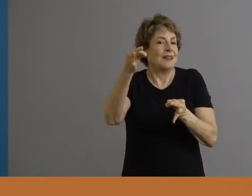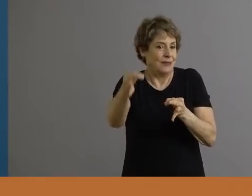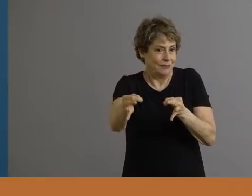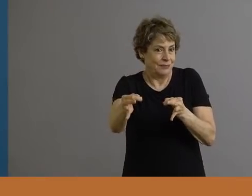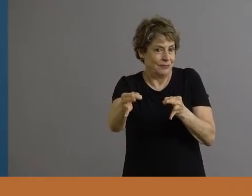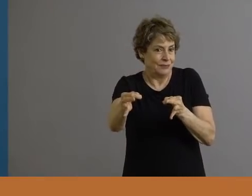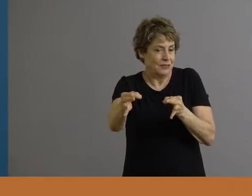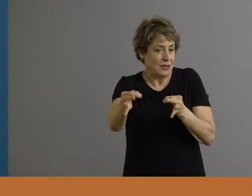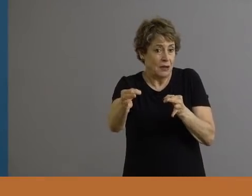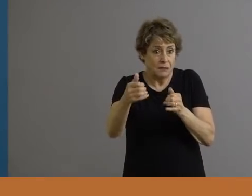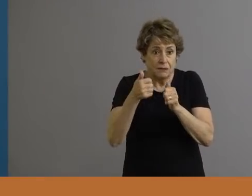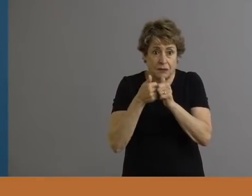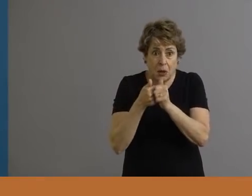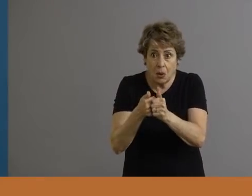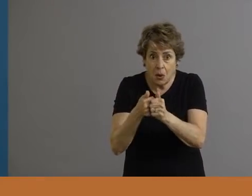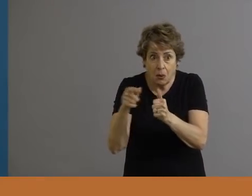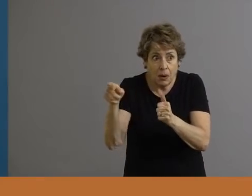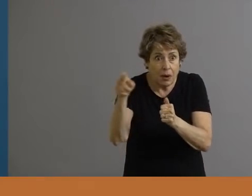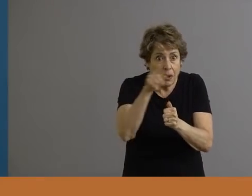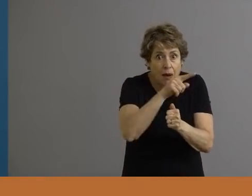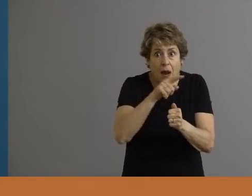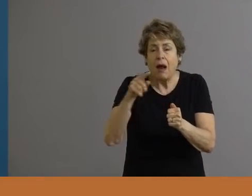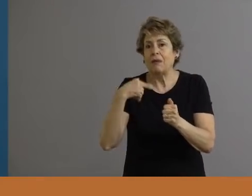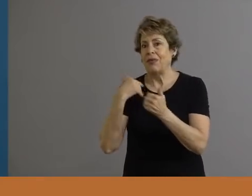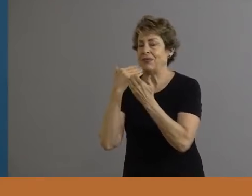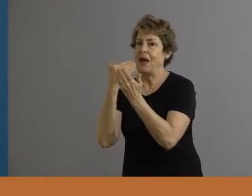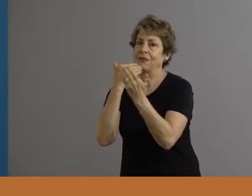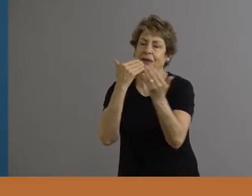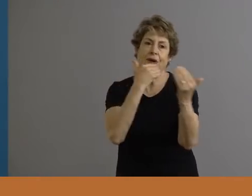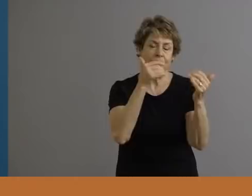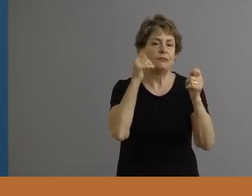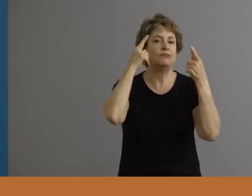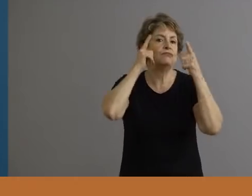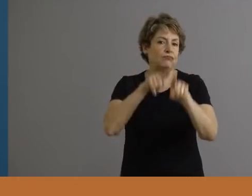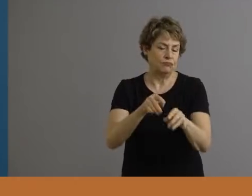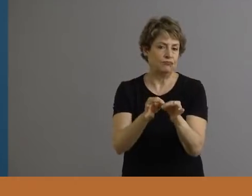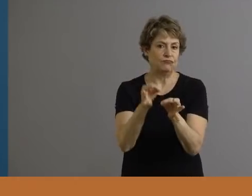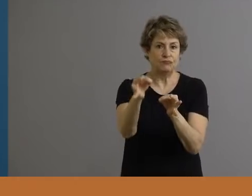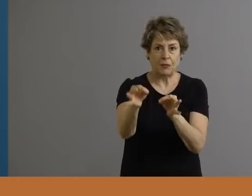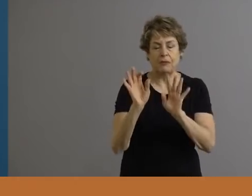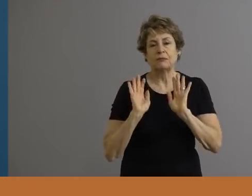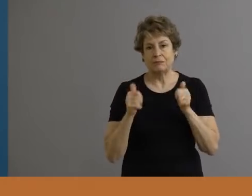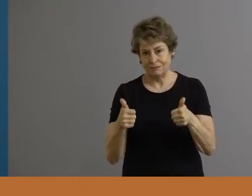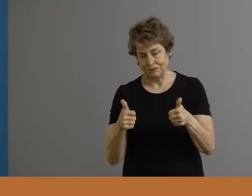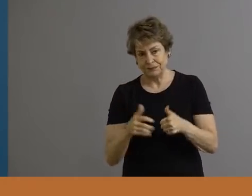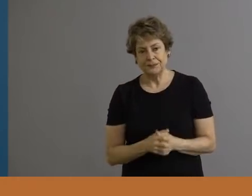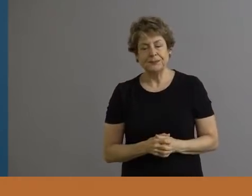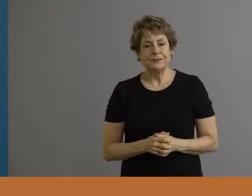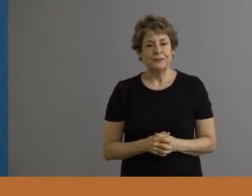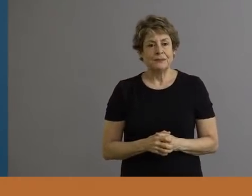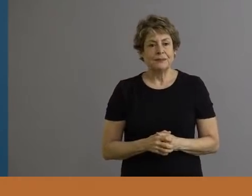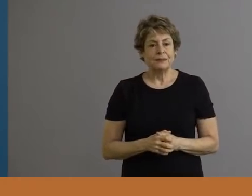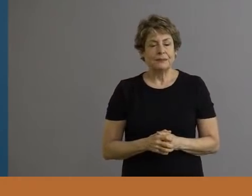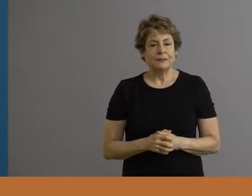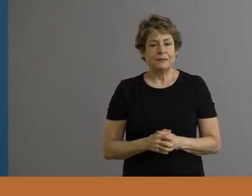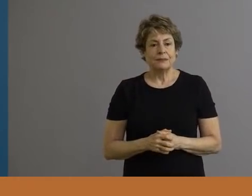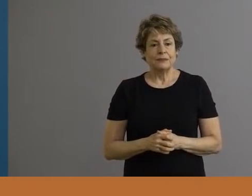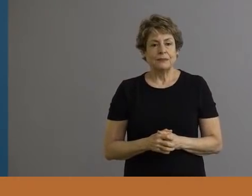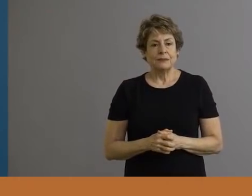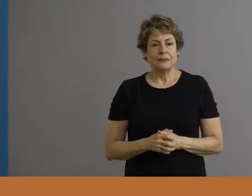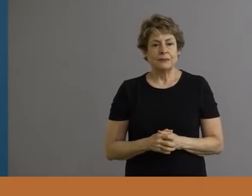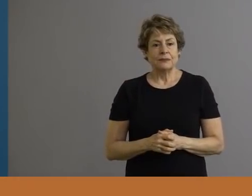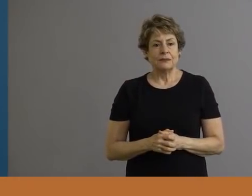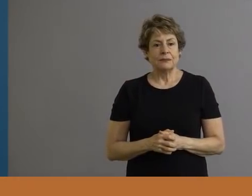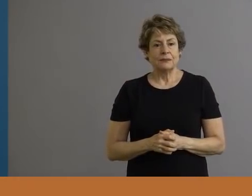let's track the results. Are these decisions, are these actions having an effect in Arizona?